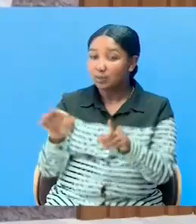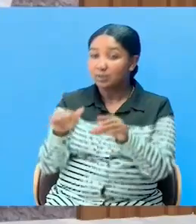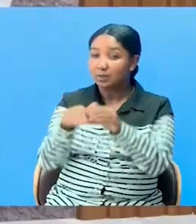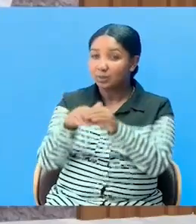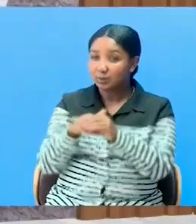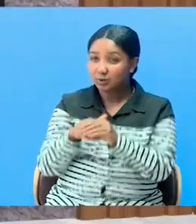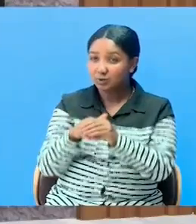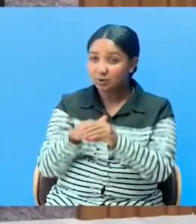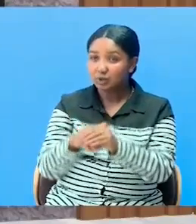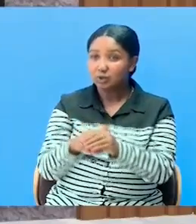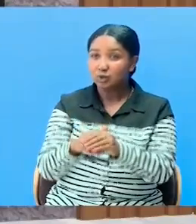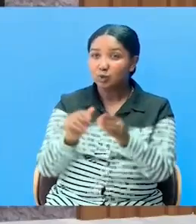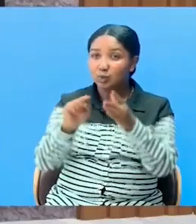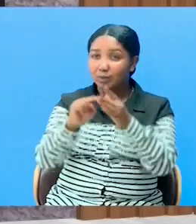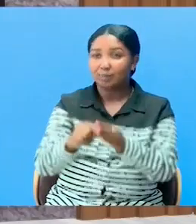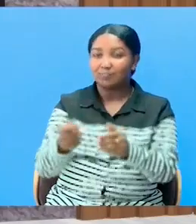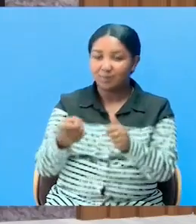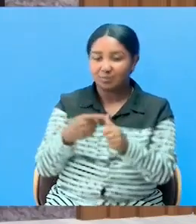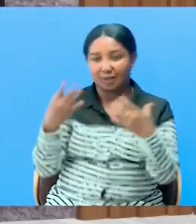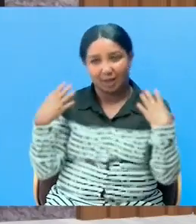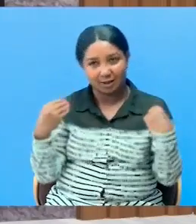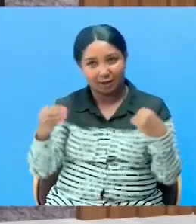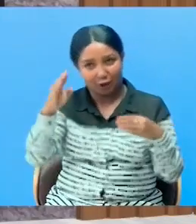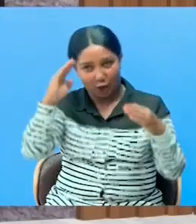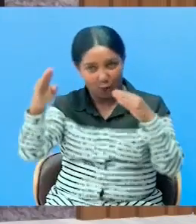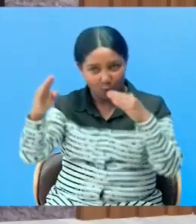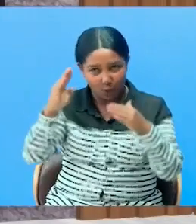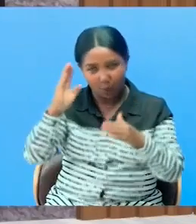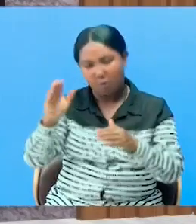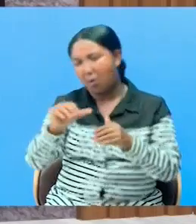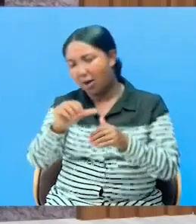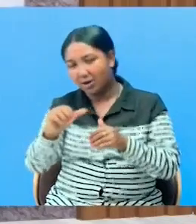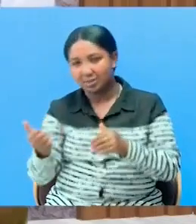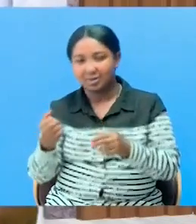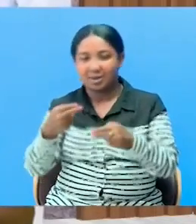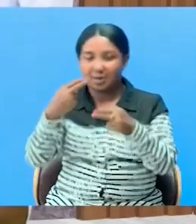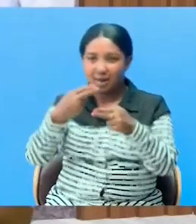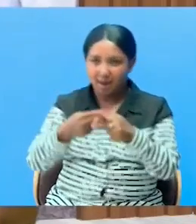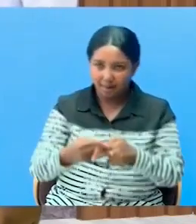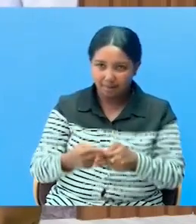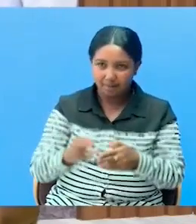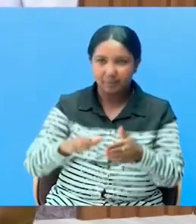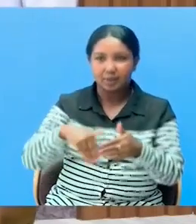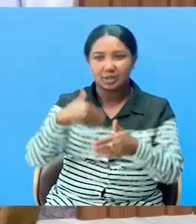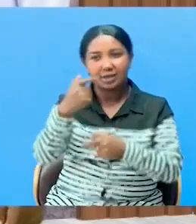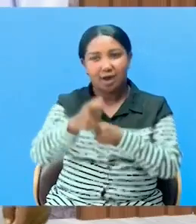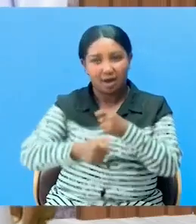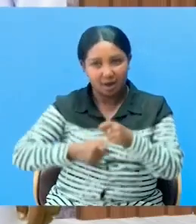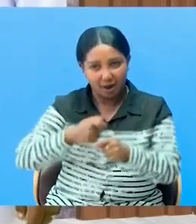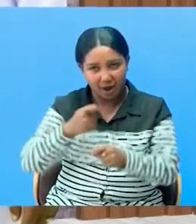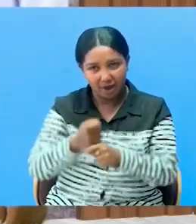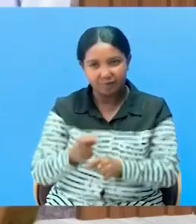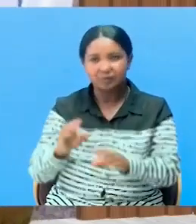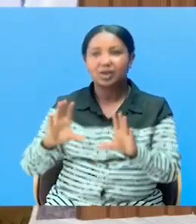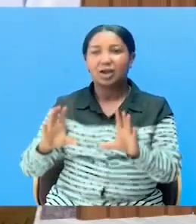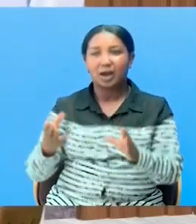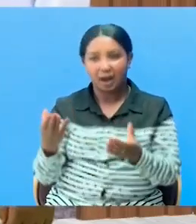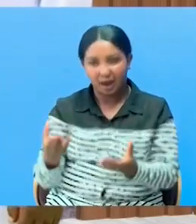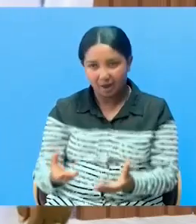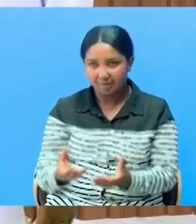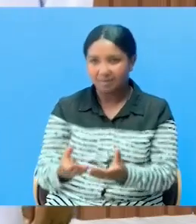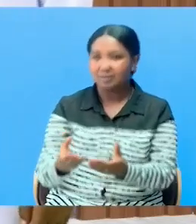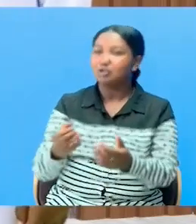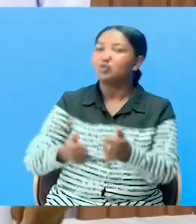yourself. You begin by greeting, then you maybe express your name, your age, grade level,